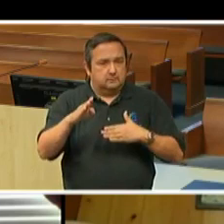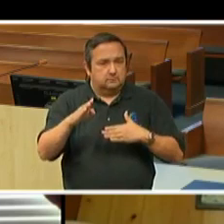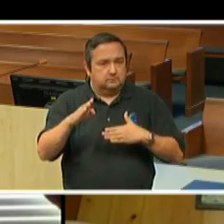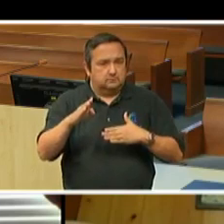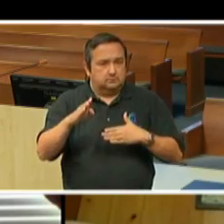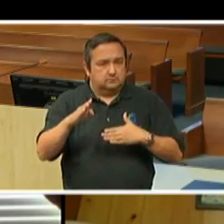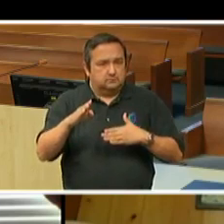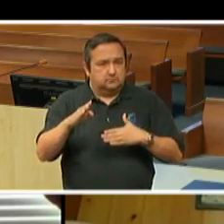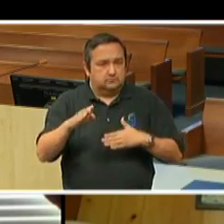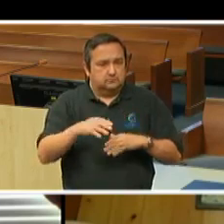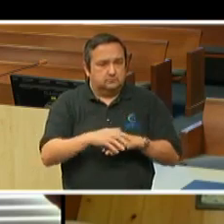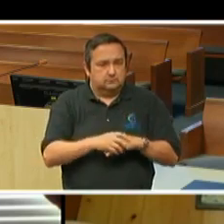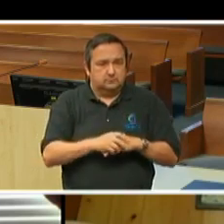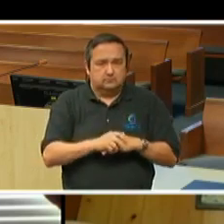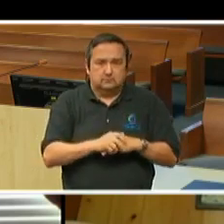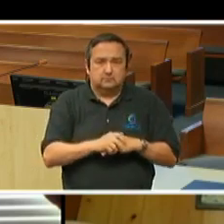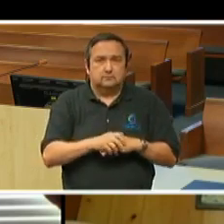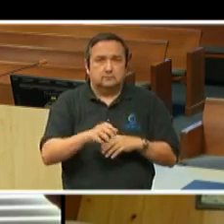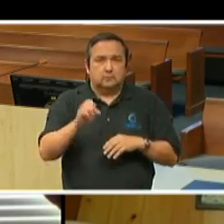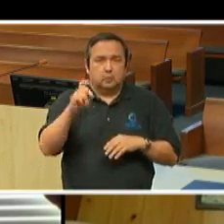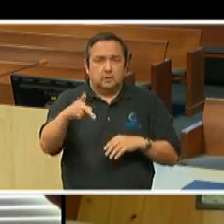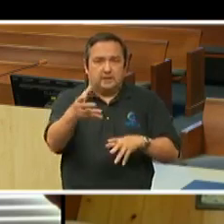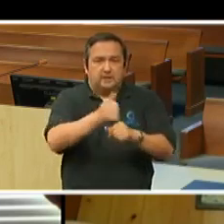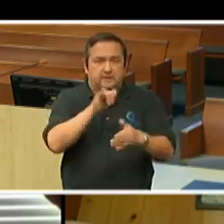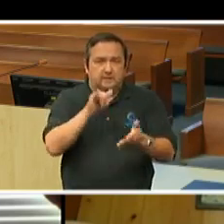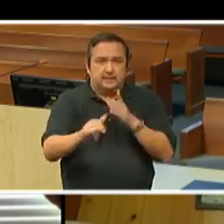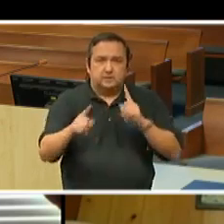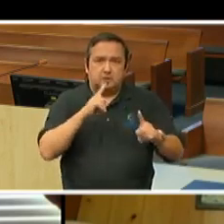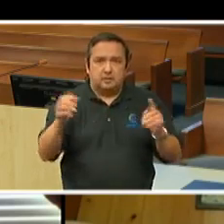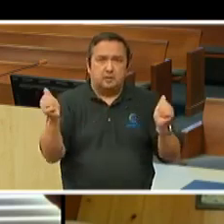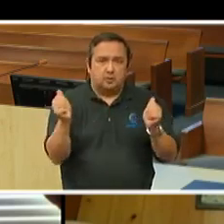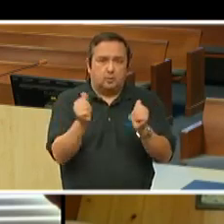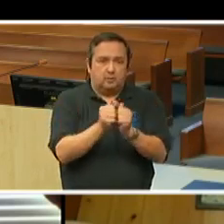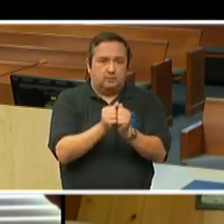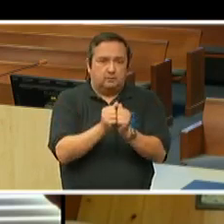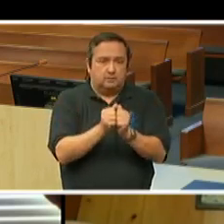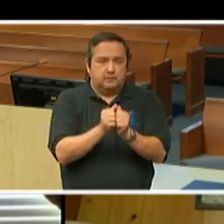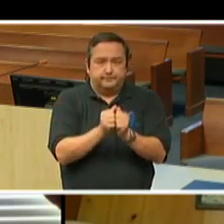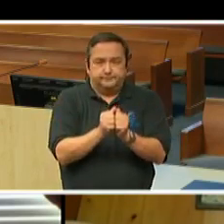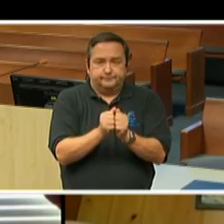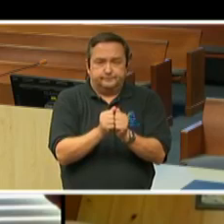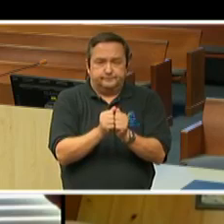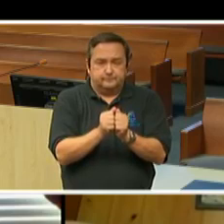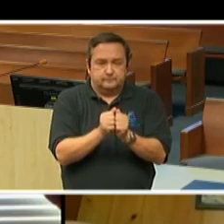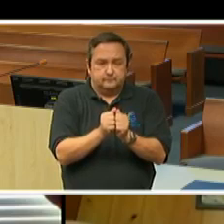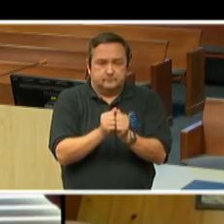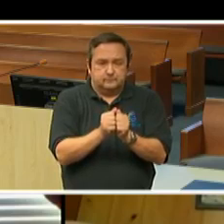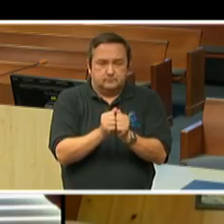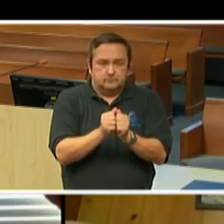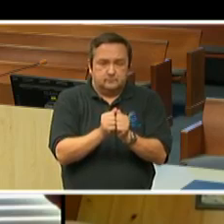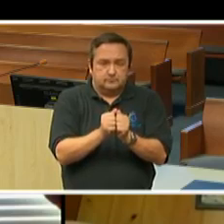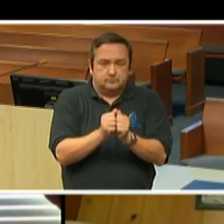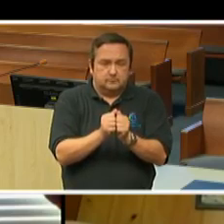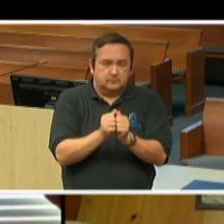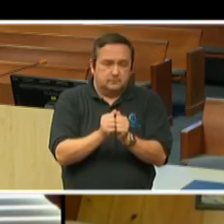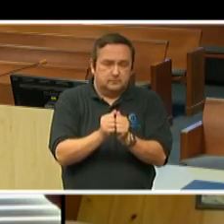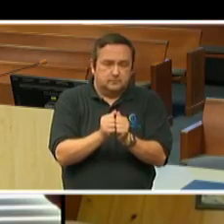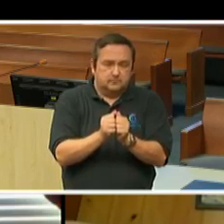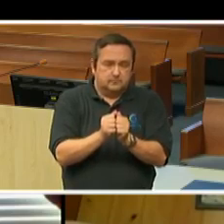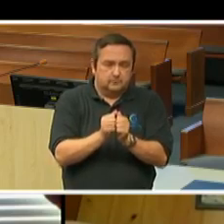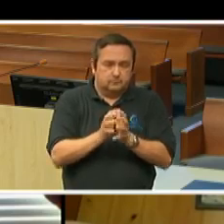or television. And they just wanted to have that dialogue with the county. And I've also heard from